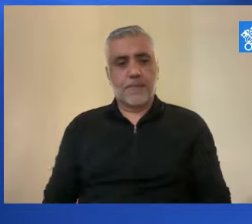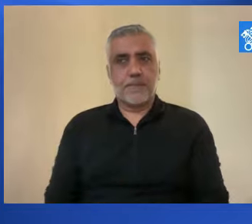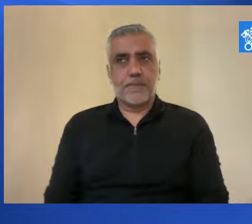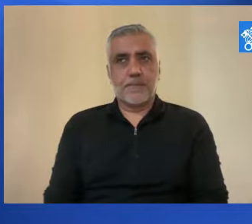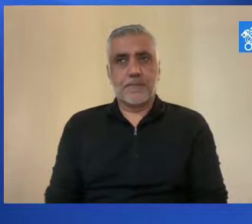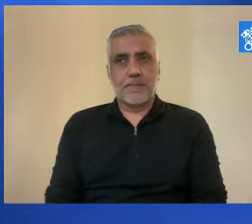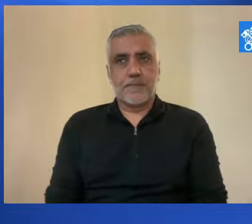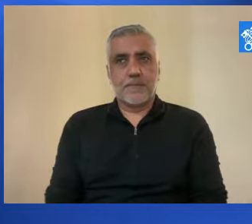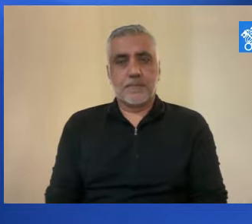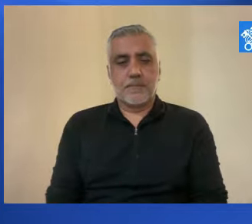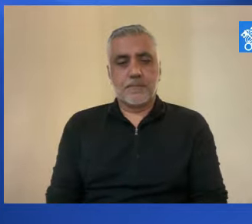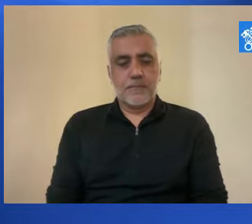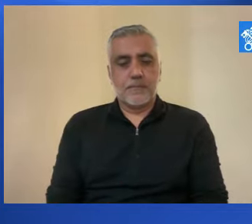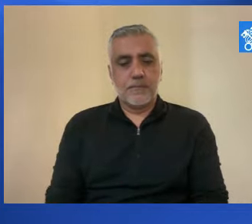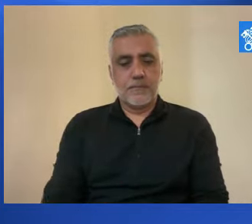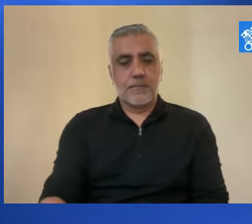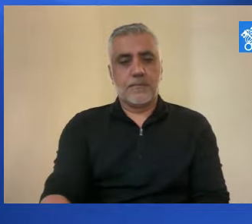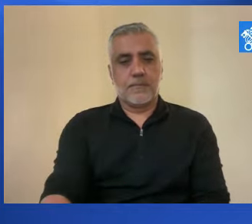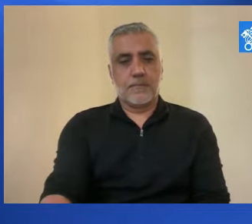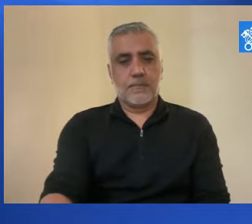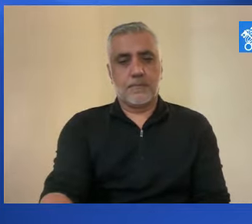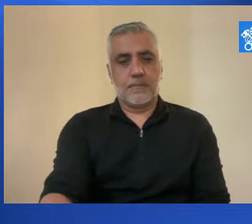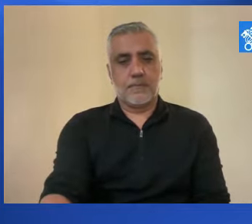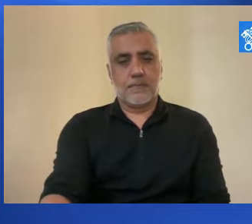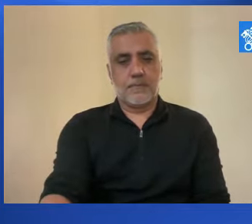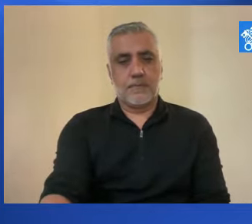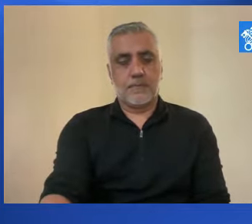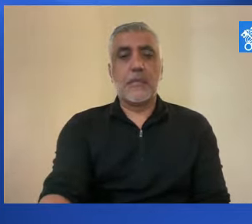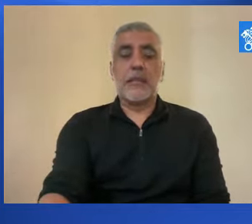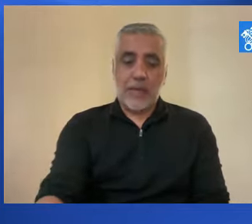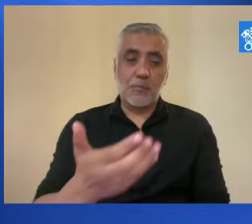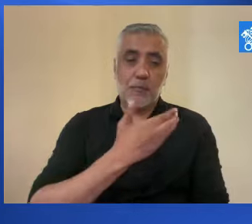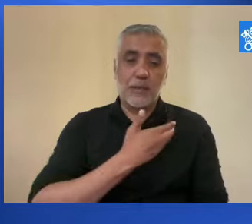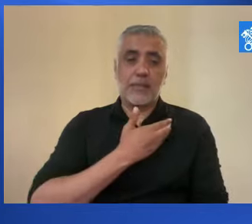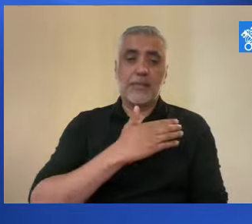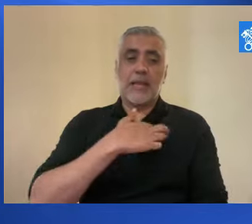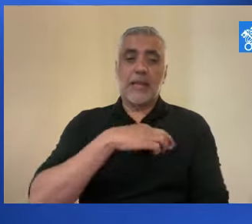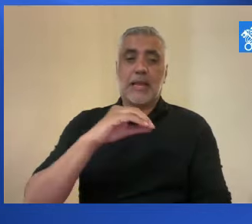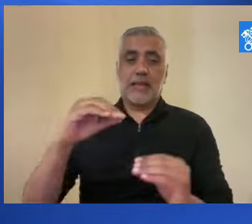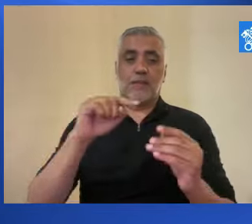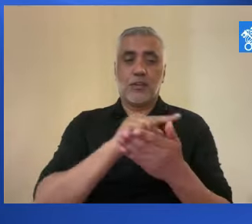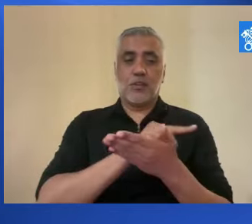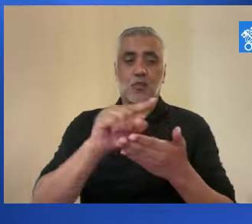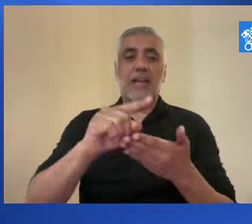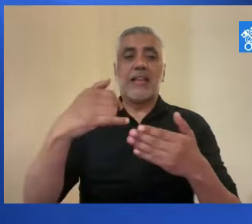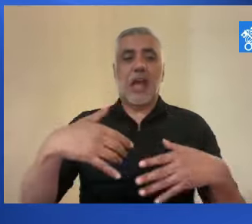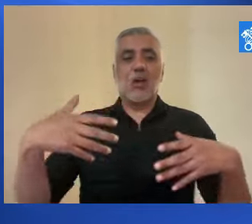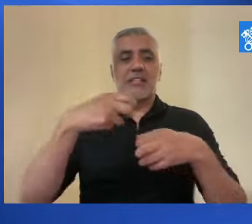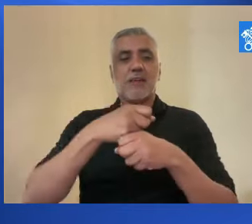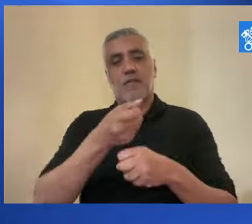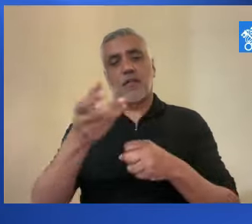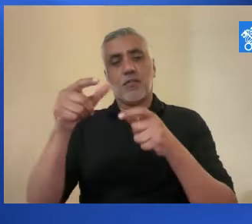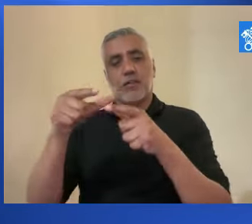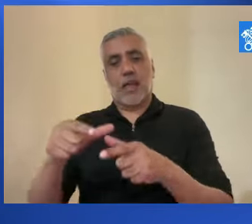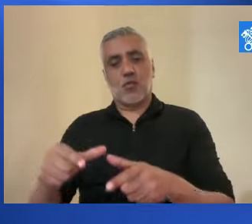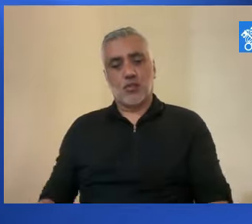So that was Pope Francis' catechesis for this week, and it will now be summarized in various languages. As I said at the beginning, I won't translate the summaries, but I will translate what